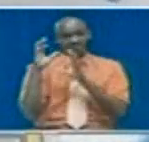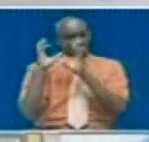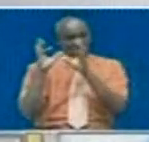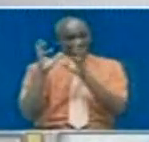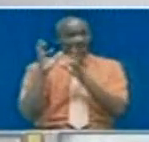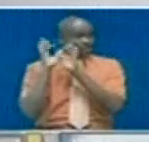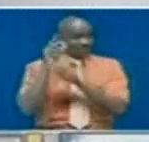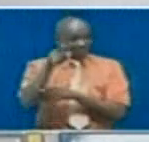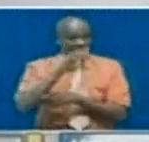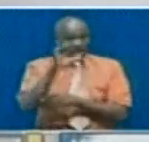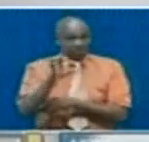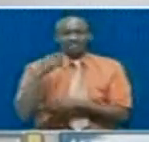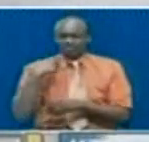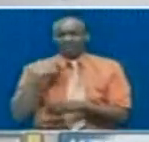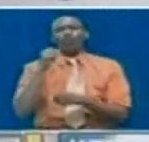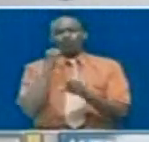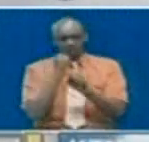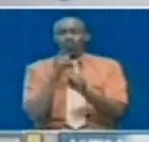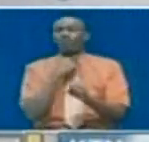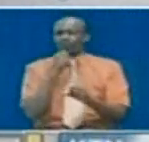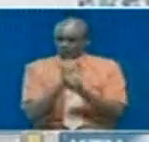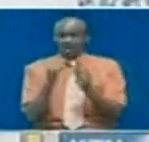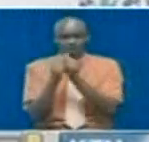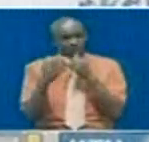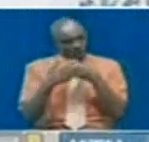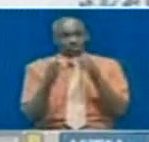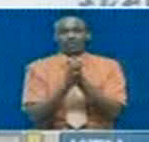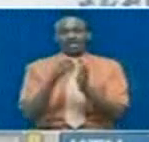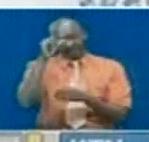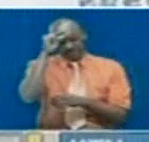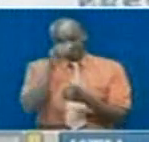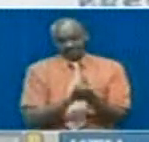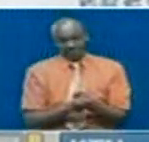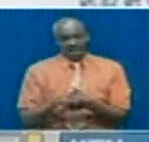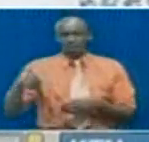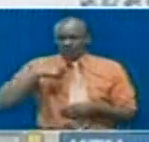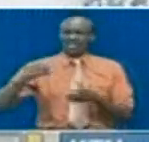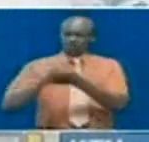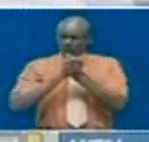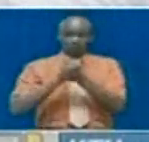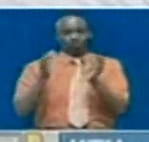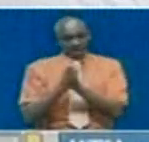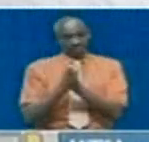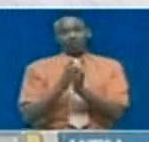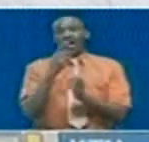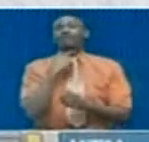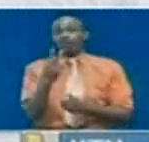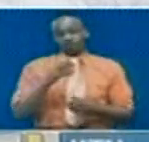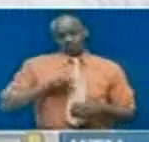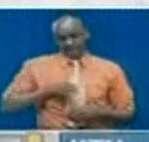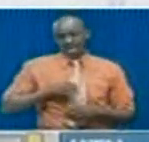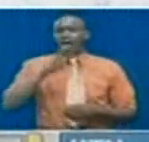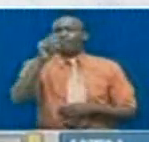insisted they will continue to work closely with the government. Tumeungana kwa sauti moja kama kina mama.